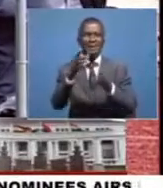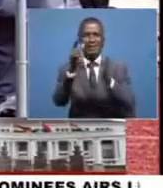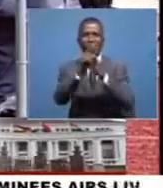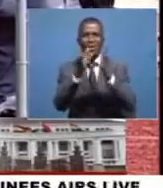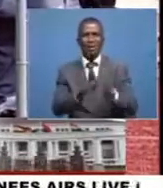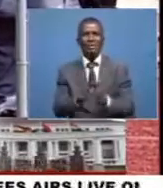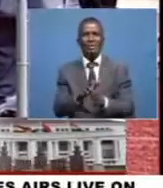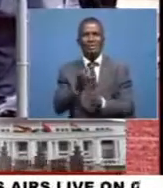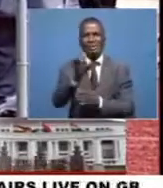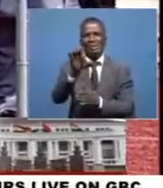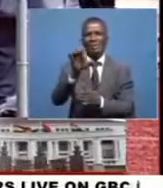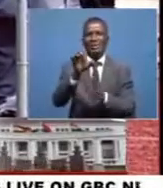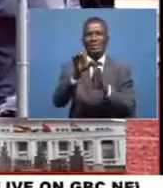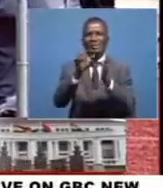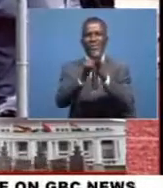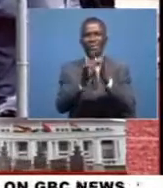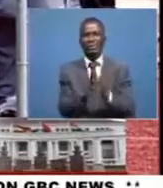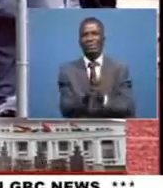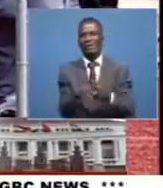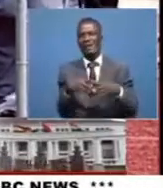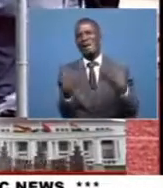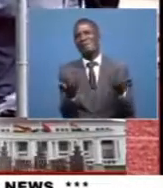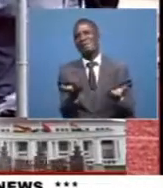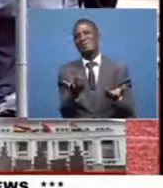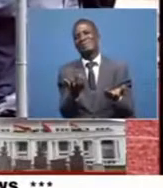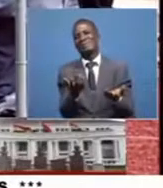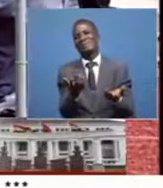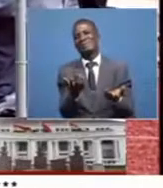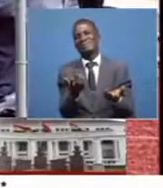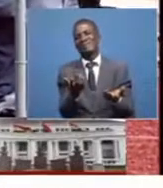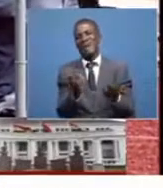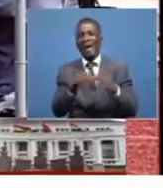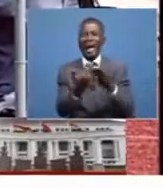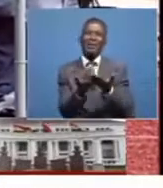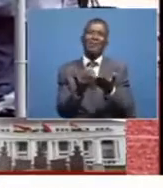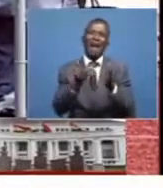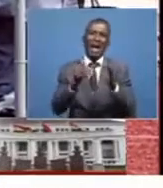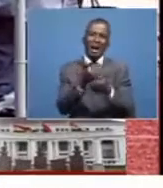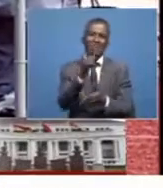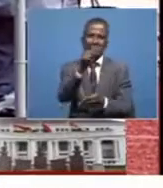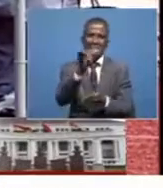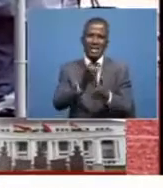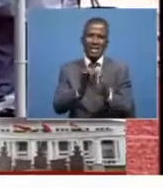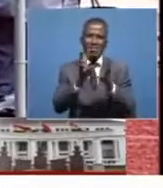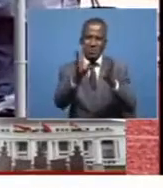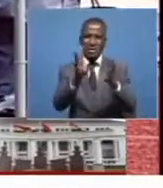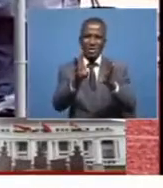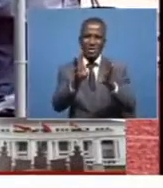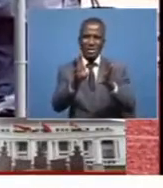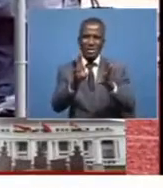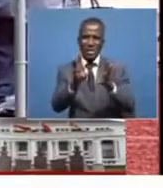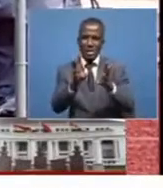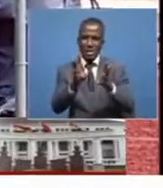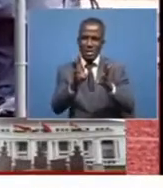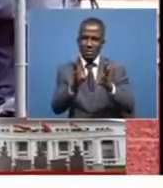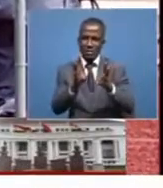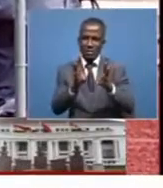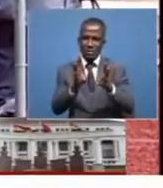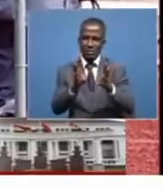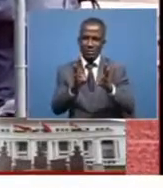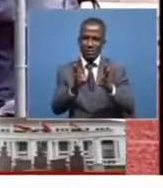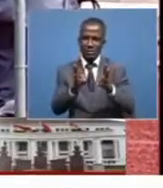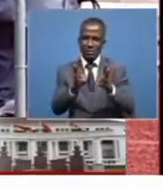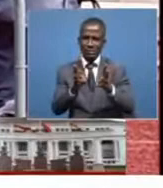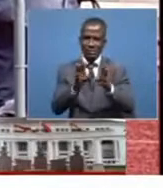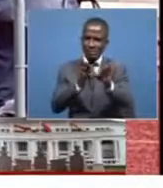the respondents. Yes. How would you, in that position,